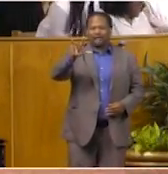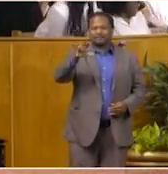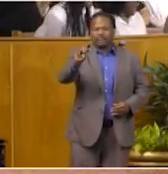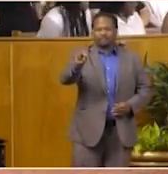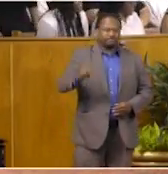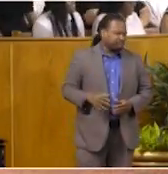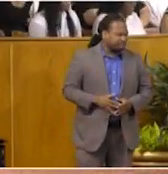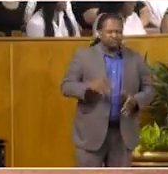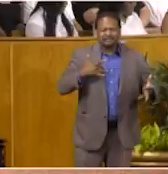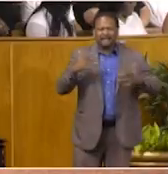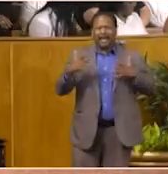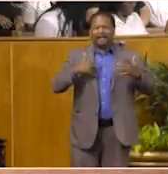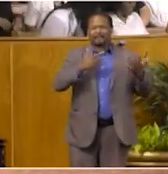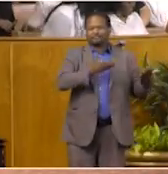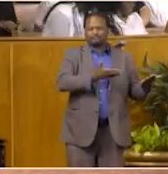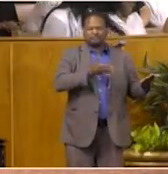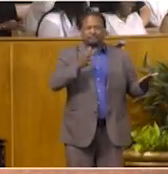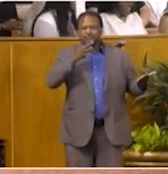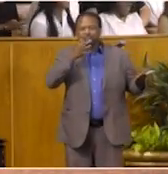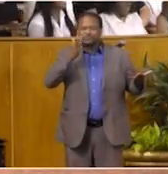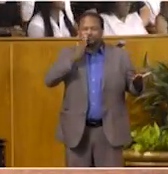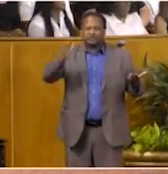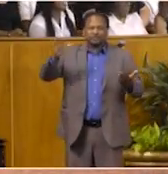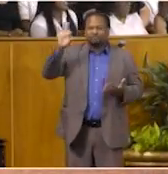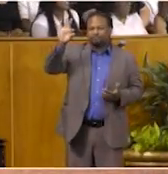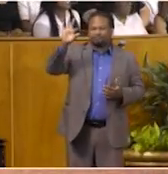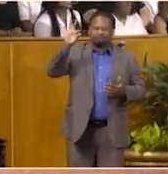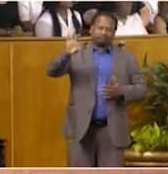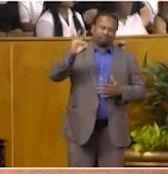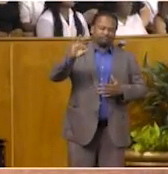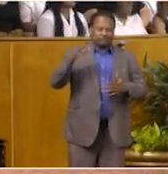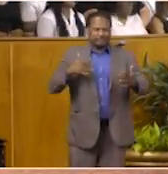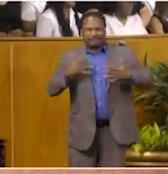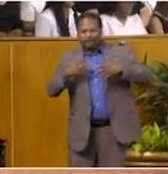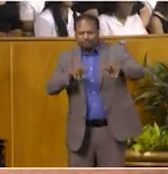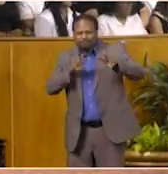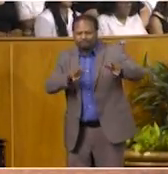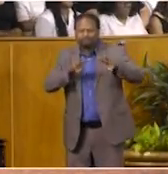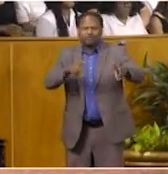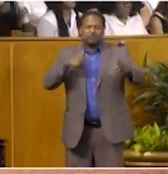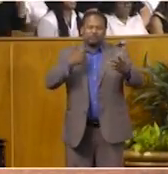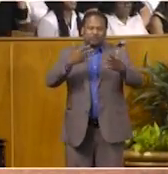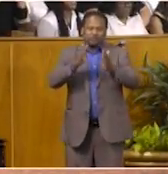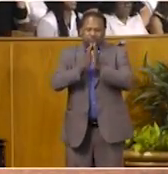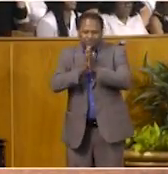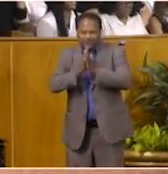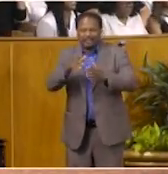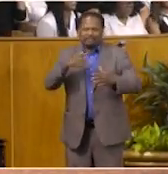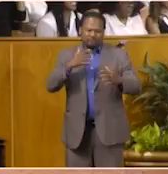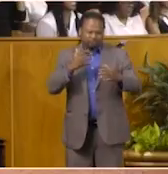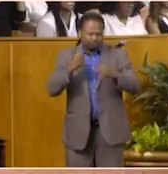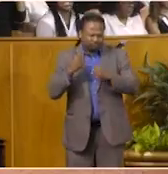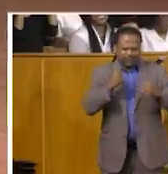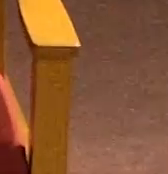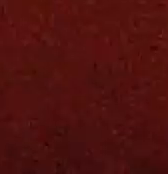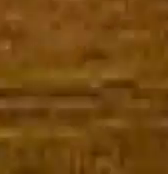We are excited about what God is going to do through you this morning as we continue to pray your strength in the Lord. God bless you.